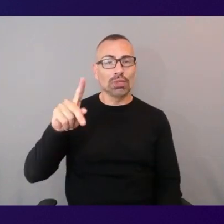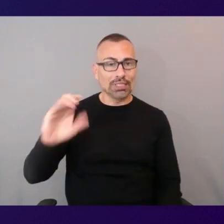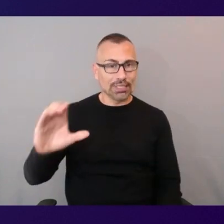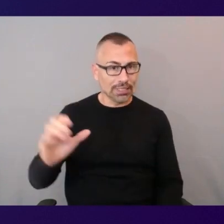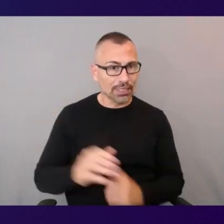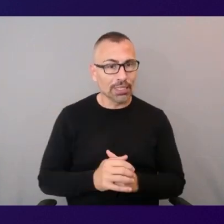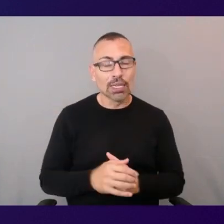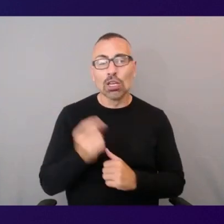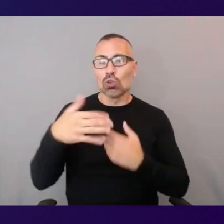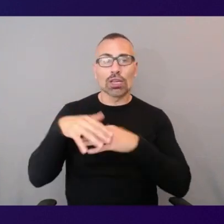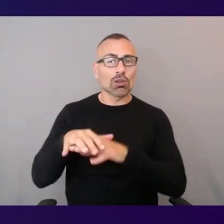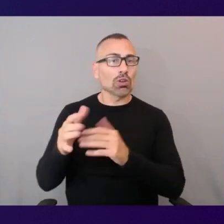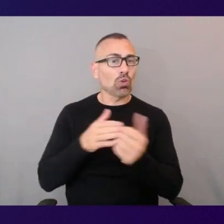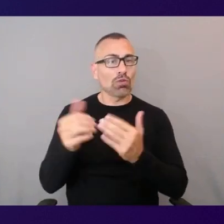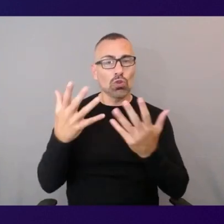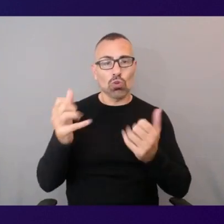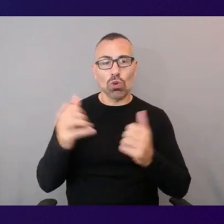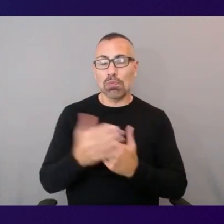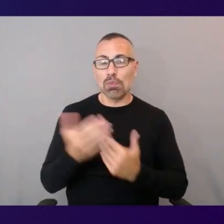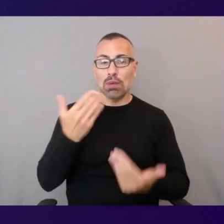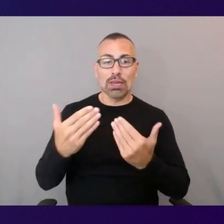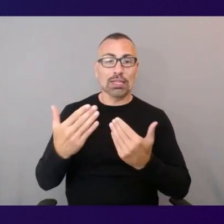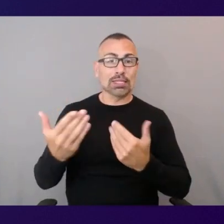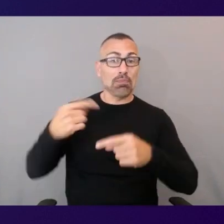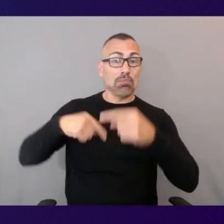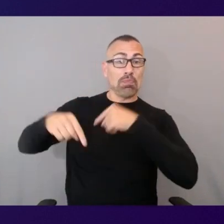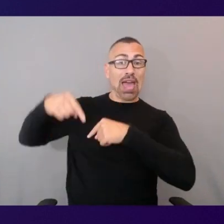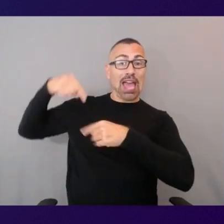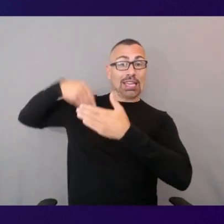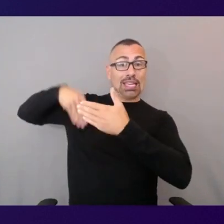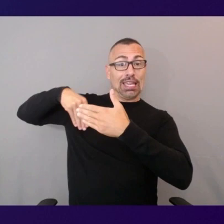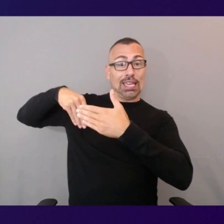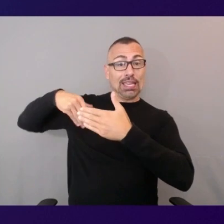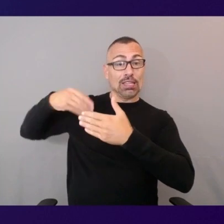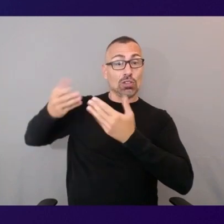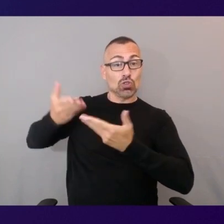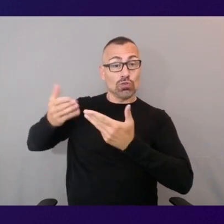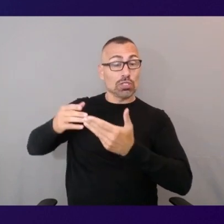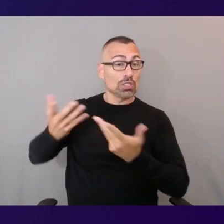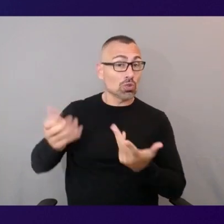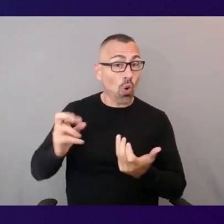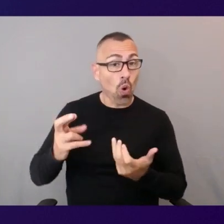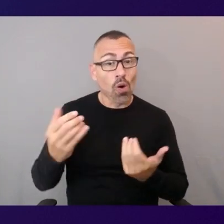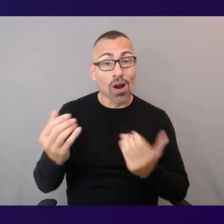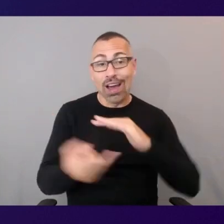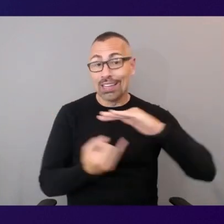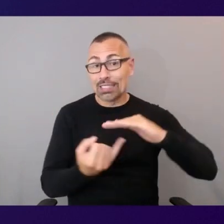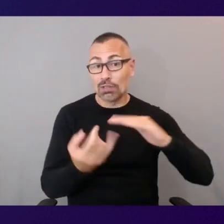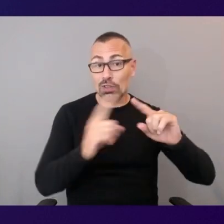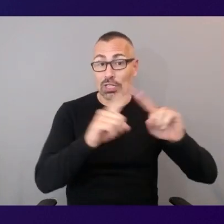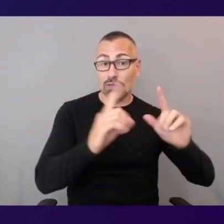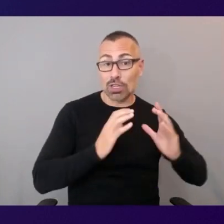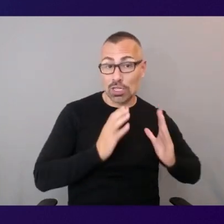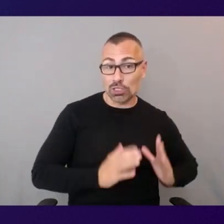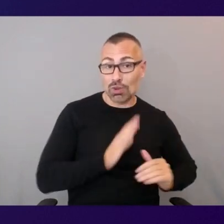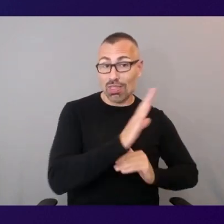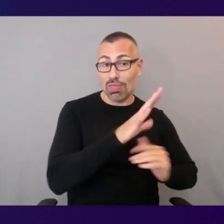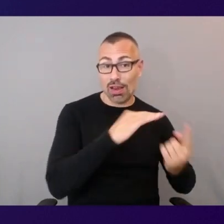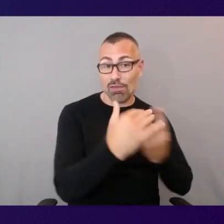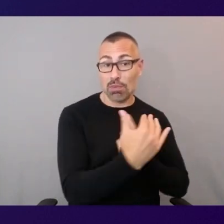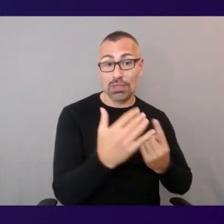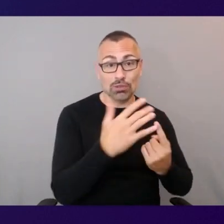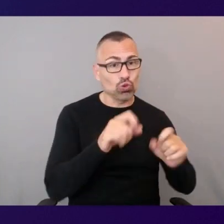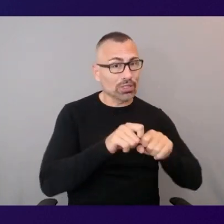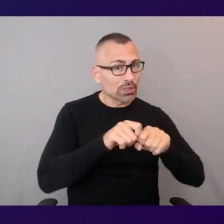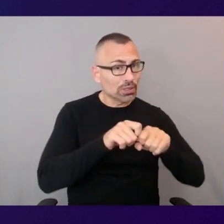with a backend services, if it's completely isolated, to different customer environments, you can deploy this really very